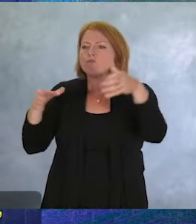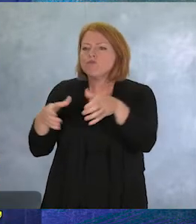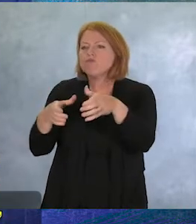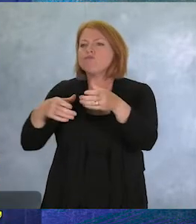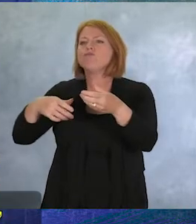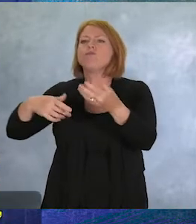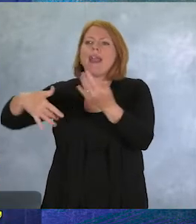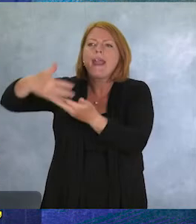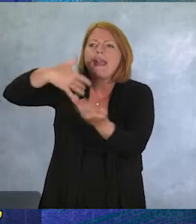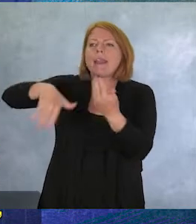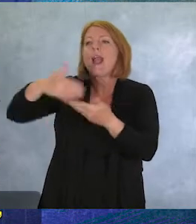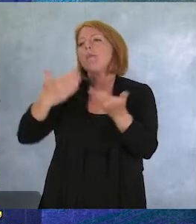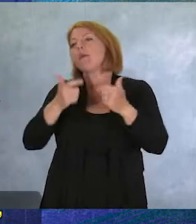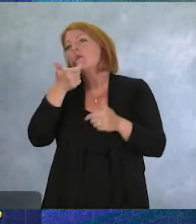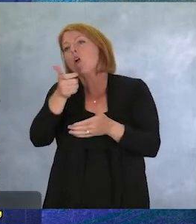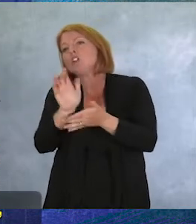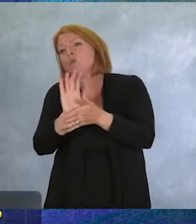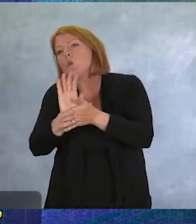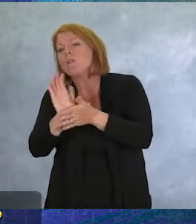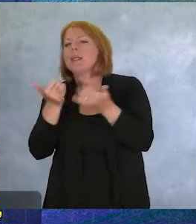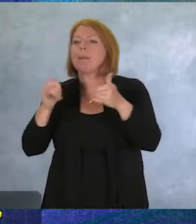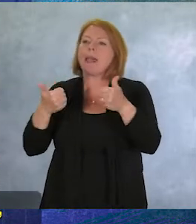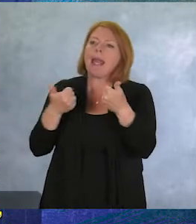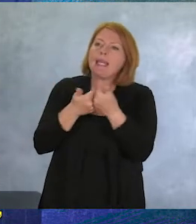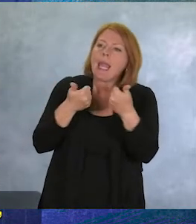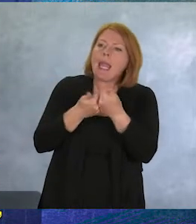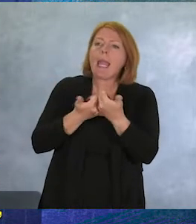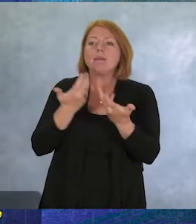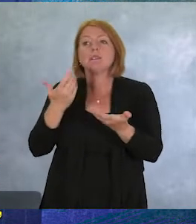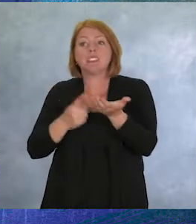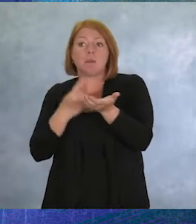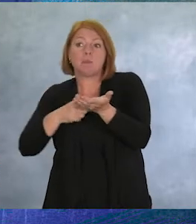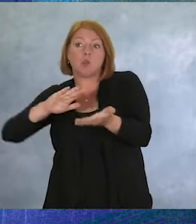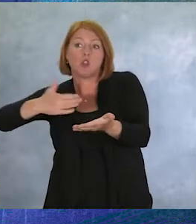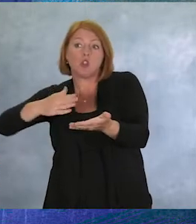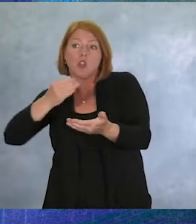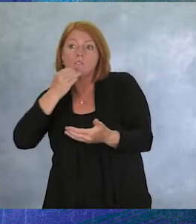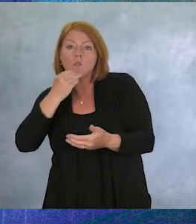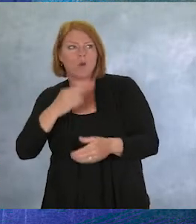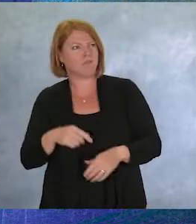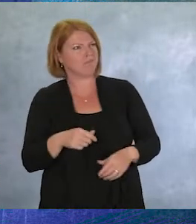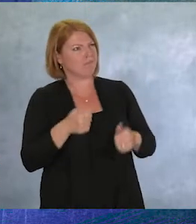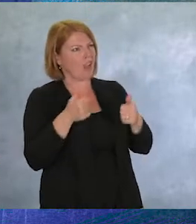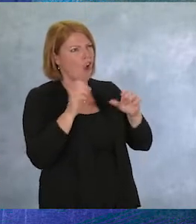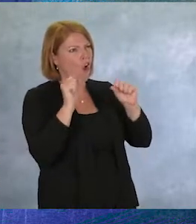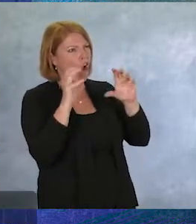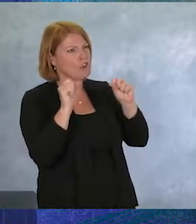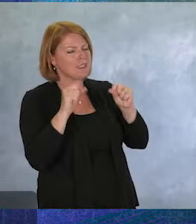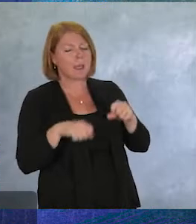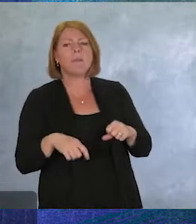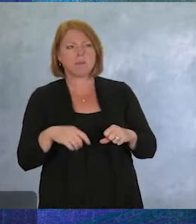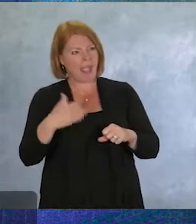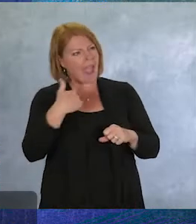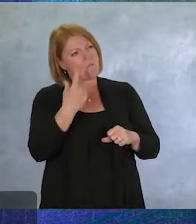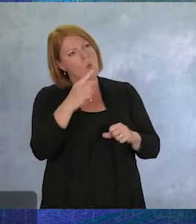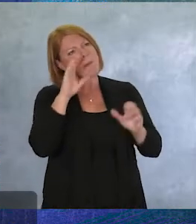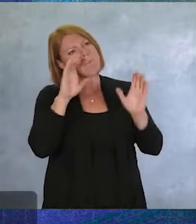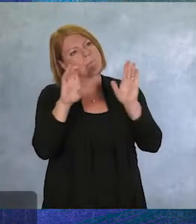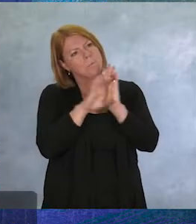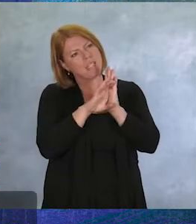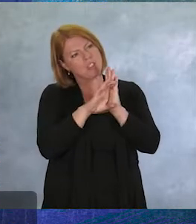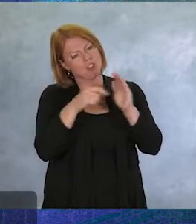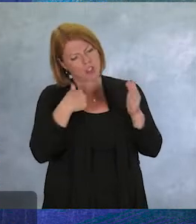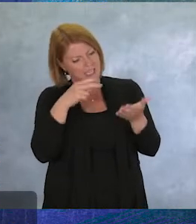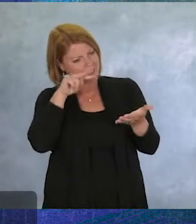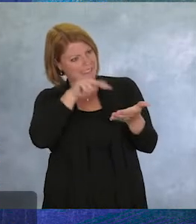out. We sometimes watch a movie, play games, or cook some food. That's awesome. There's a picture that I have of